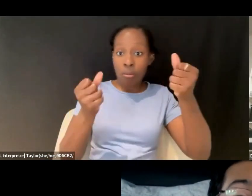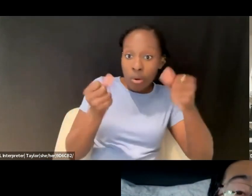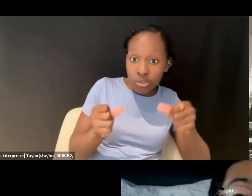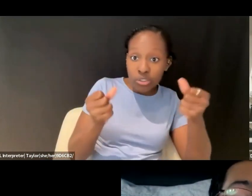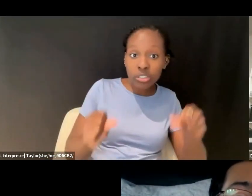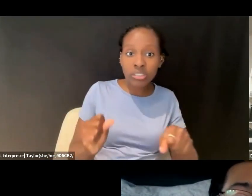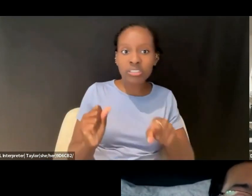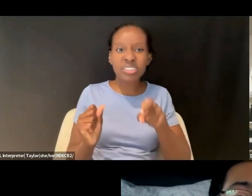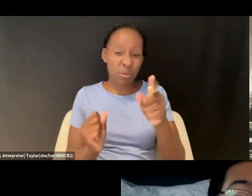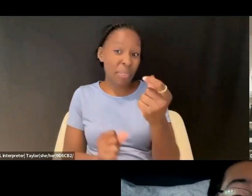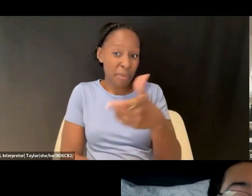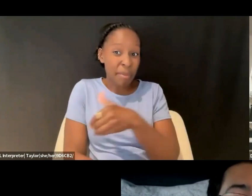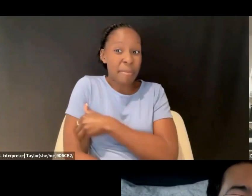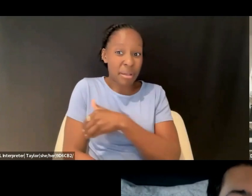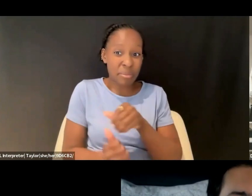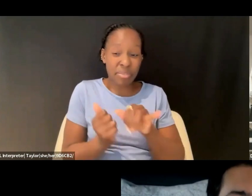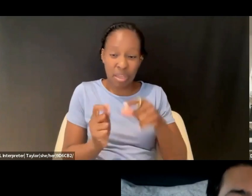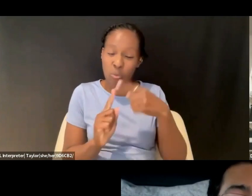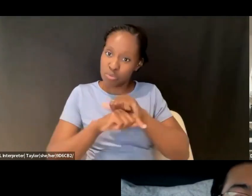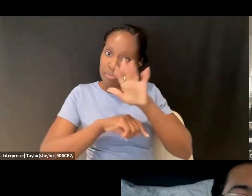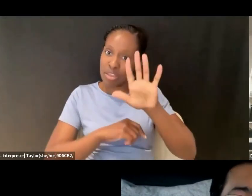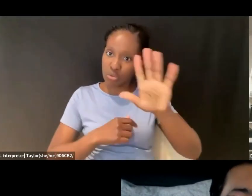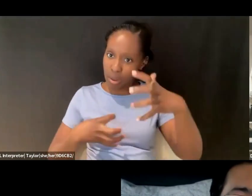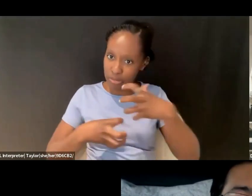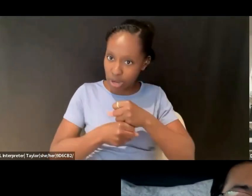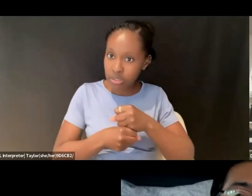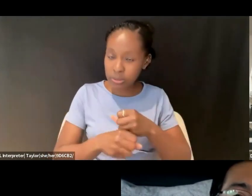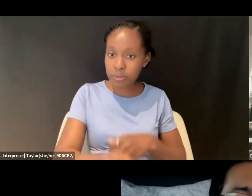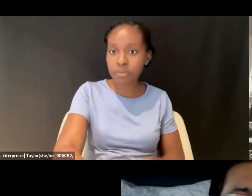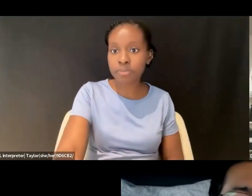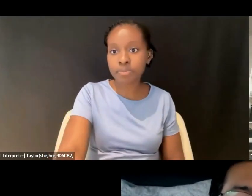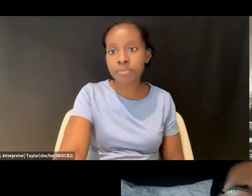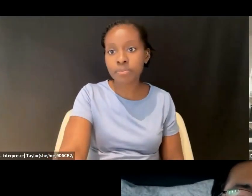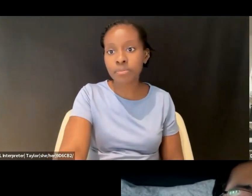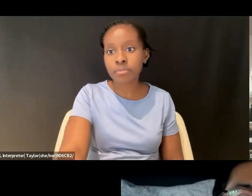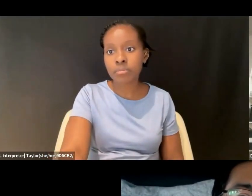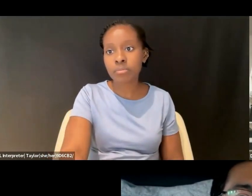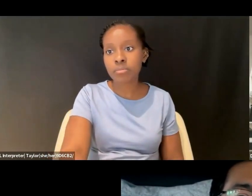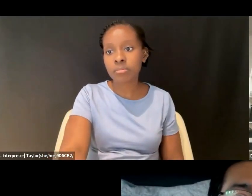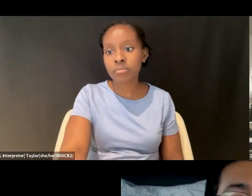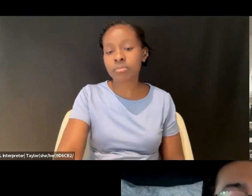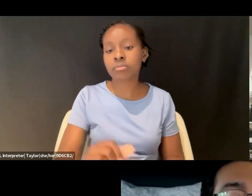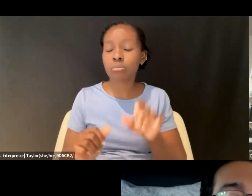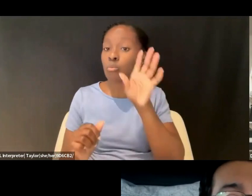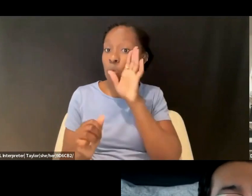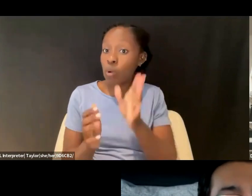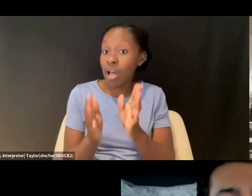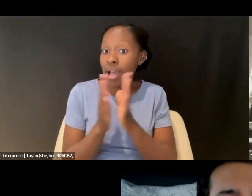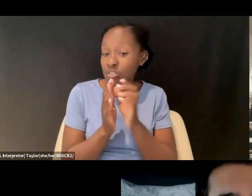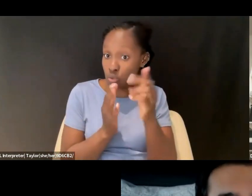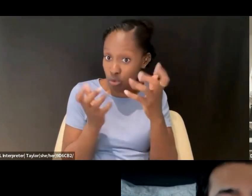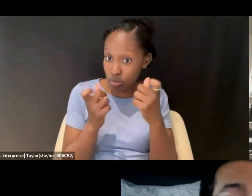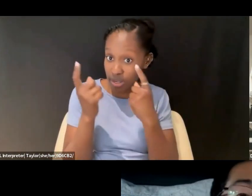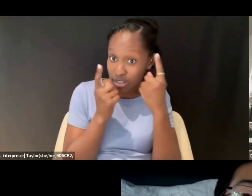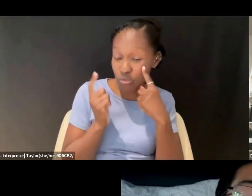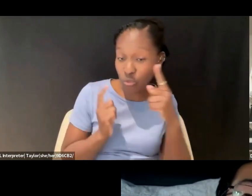actually have some power over when you submit your abstract. We will ask you whether you want to be considered for a